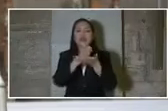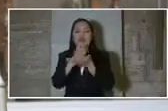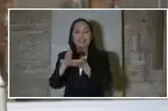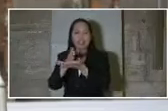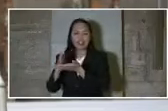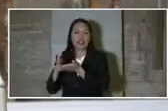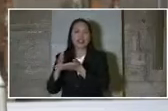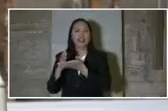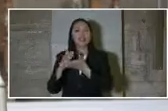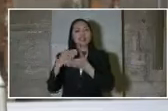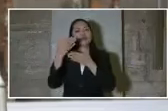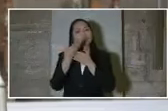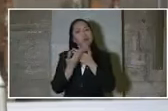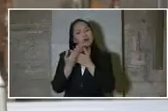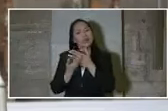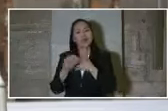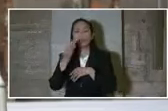hungry,